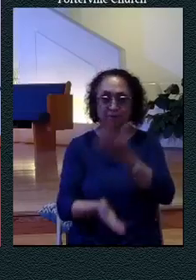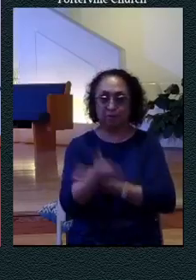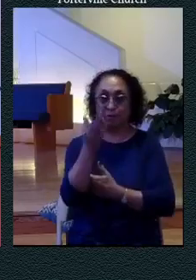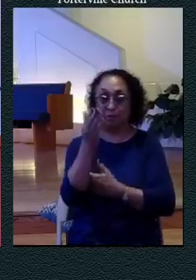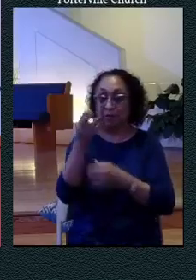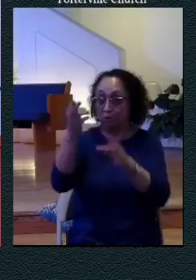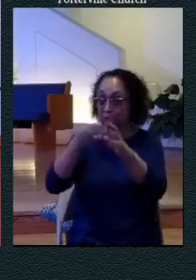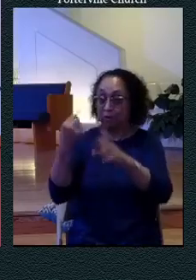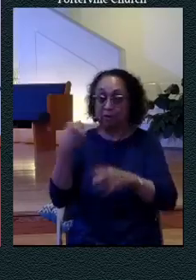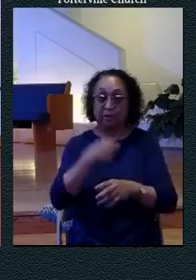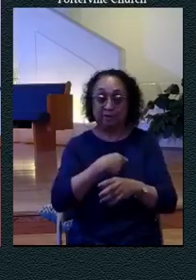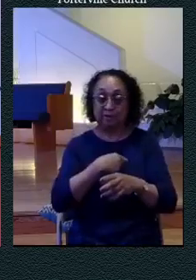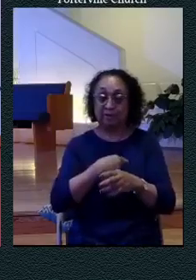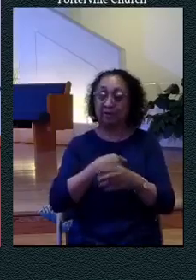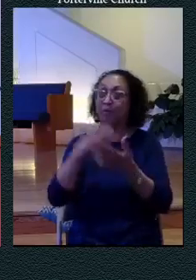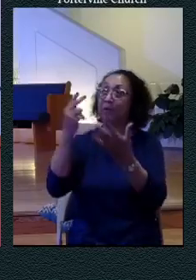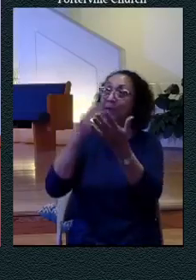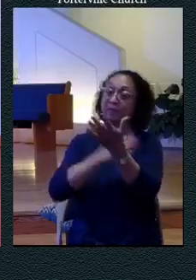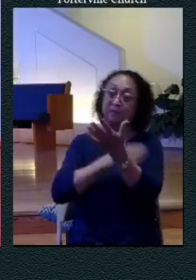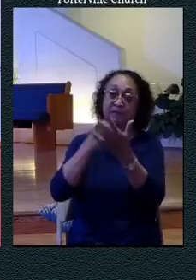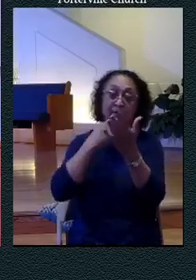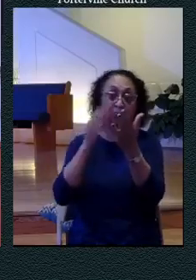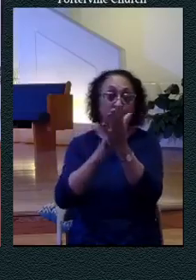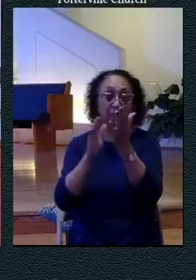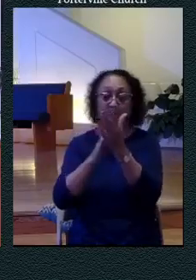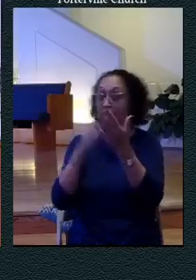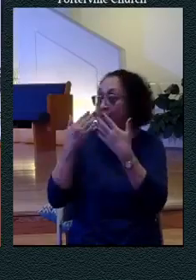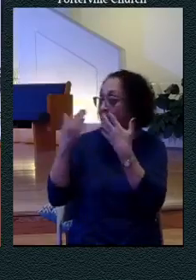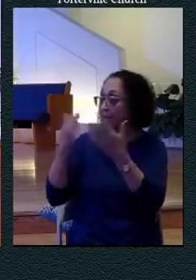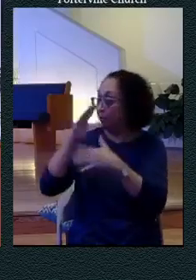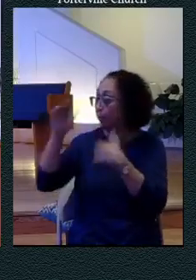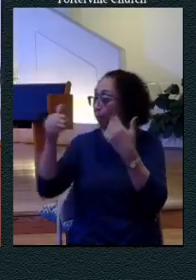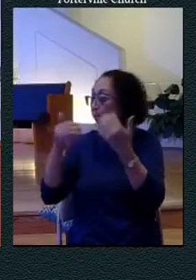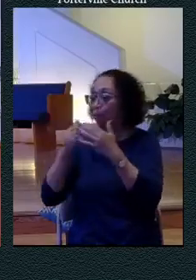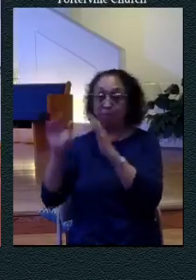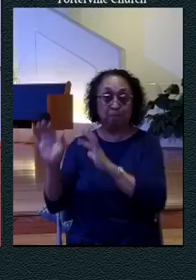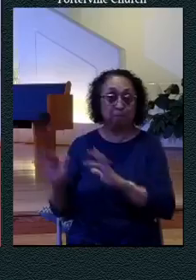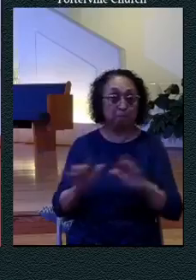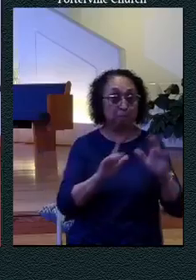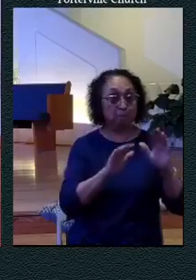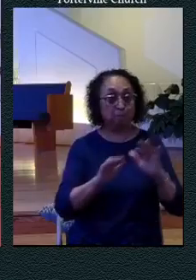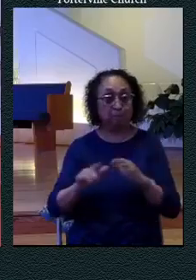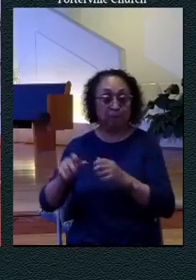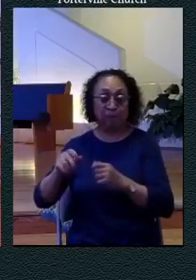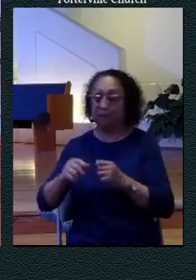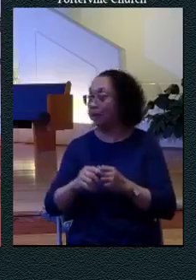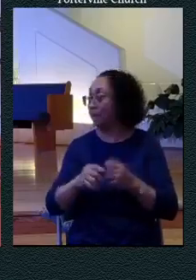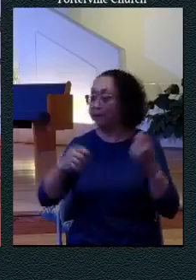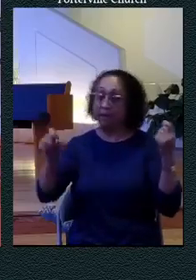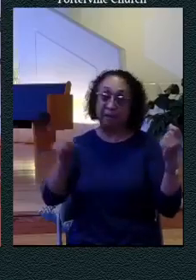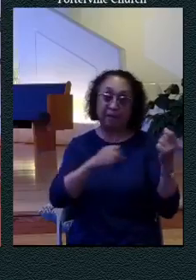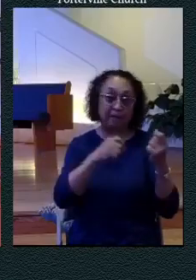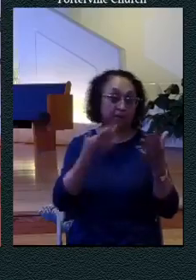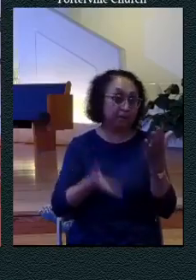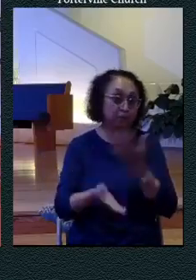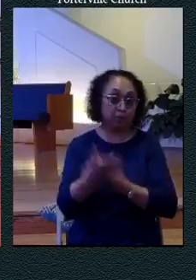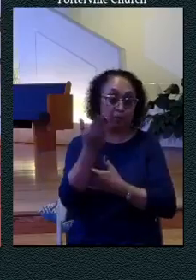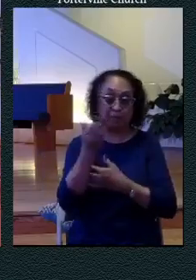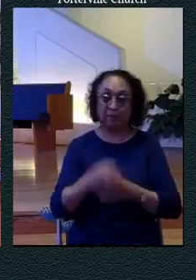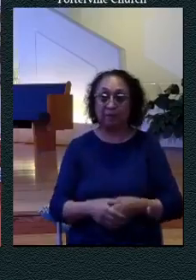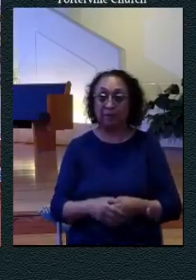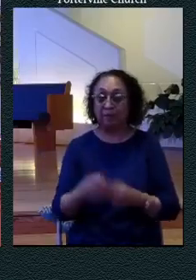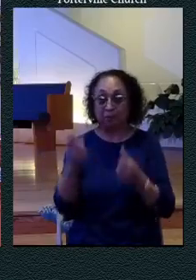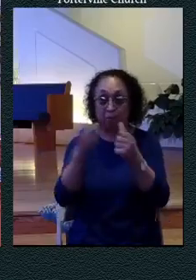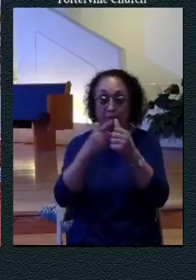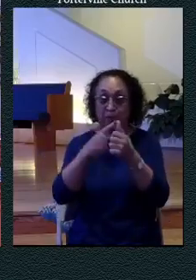praises, and we thank all of our musicians over here for playing for us this morning, too. Thank you. Our first hymn is